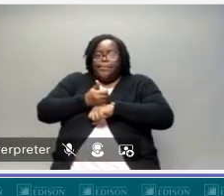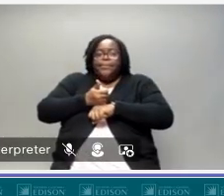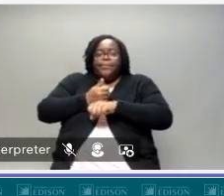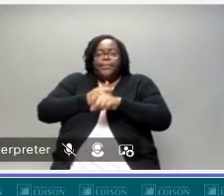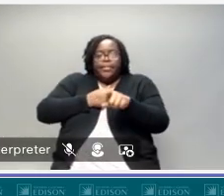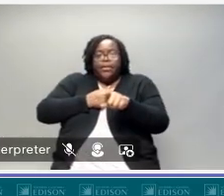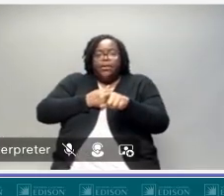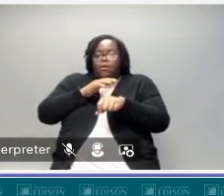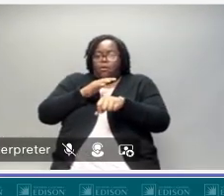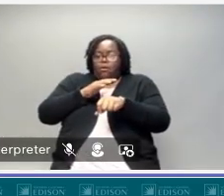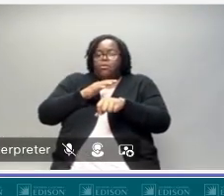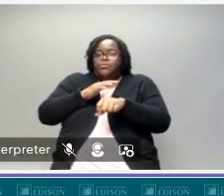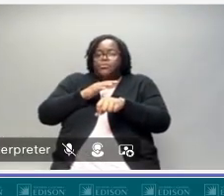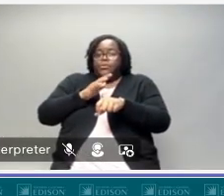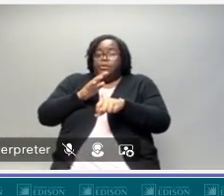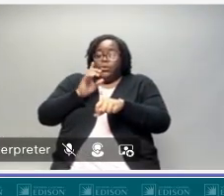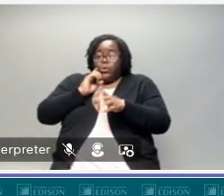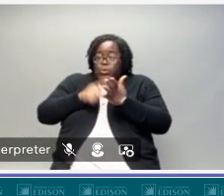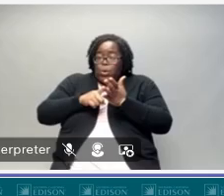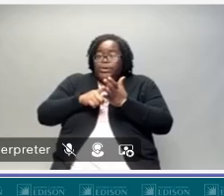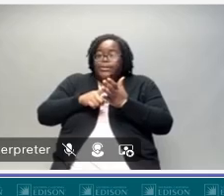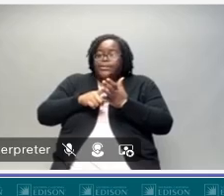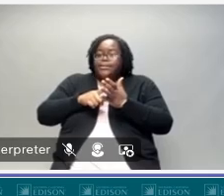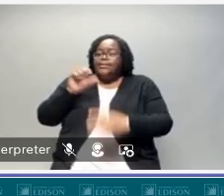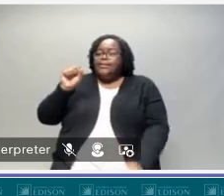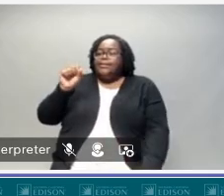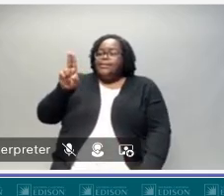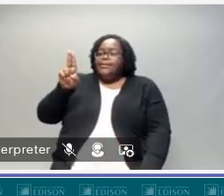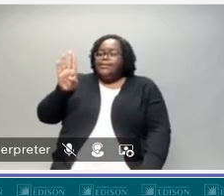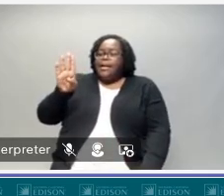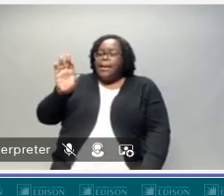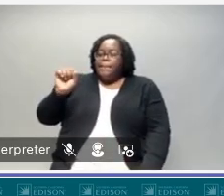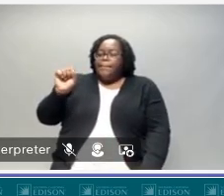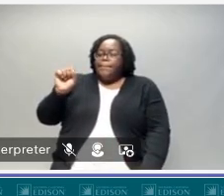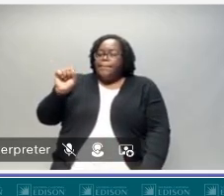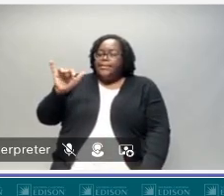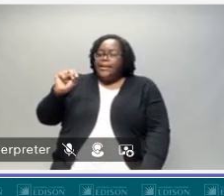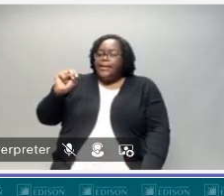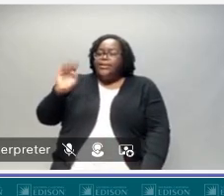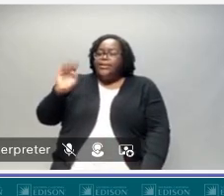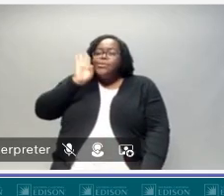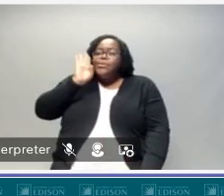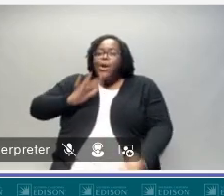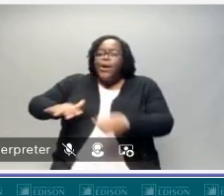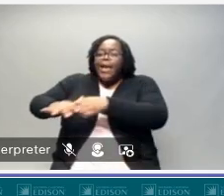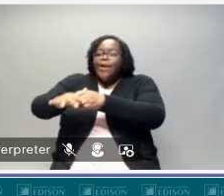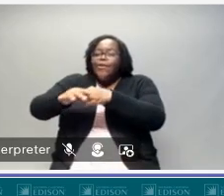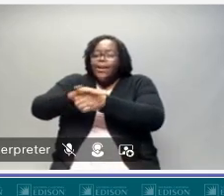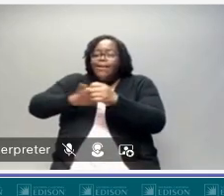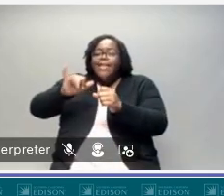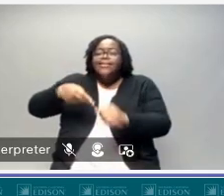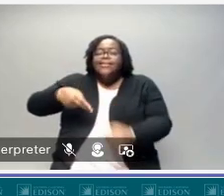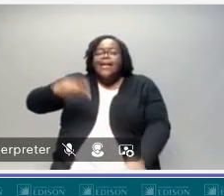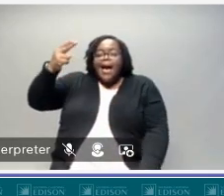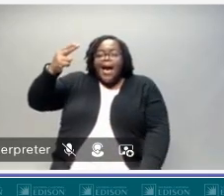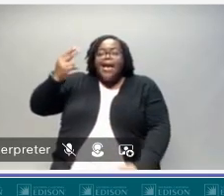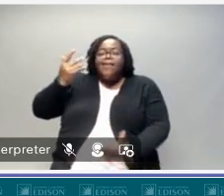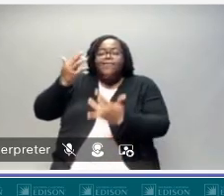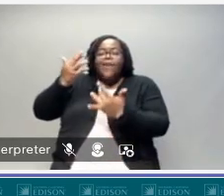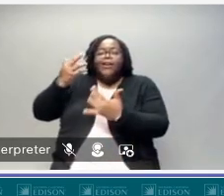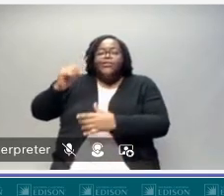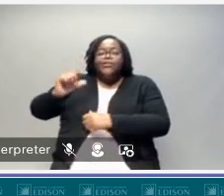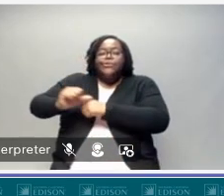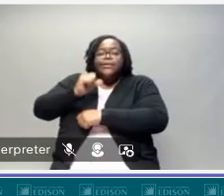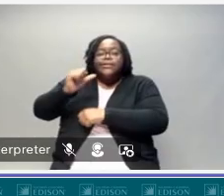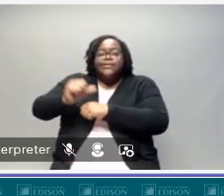on our line, and you'll see that we have a substation in the brown area. The brown area is a high fire risk area. It's up on a mountain. You can't really tell